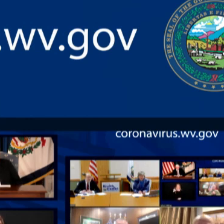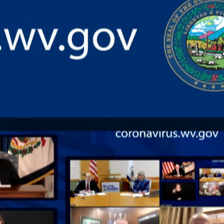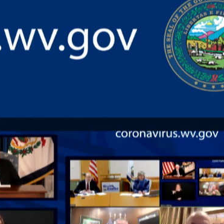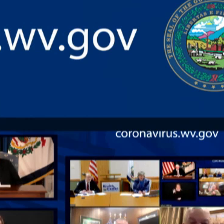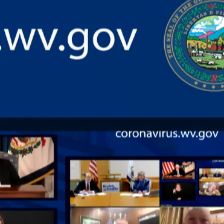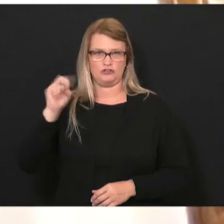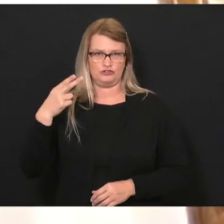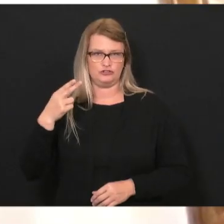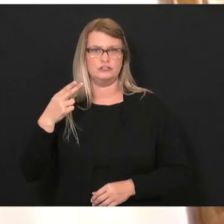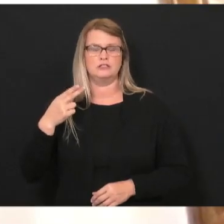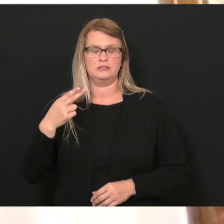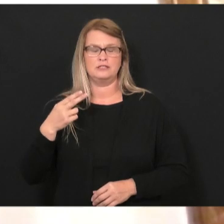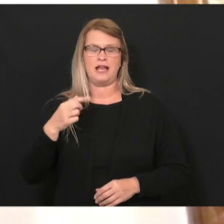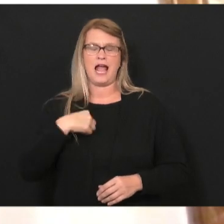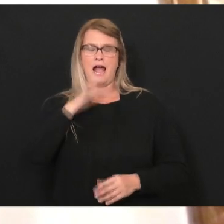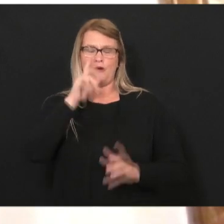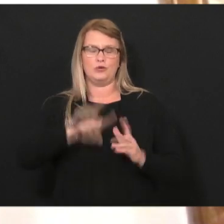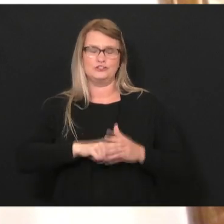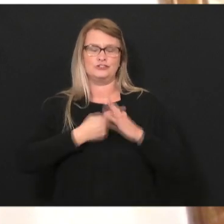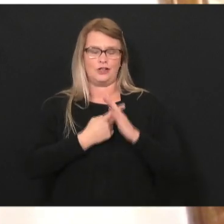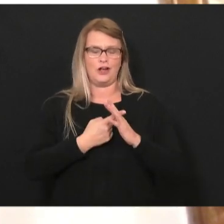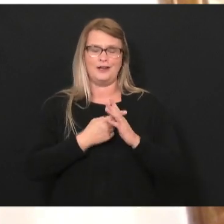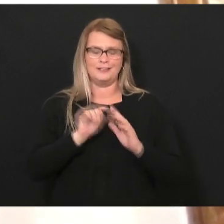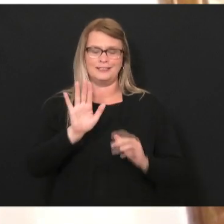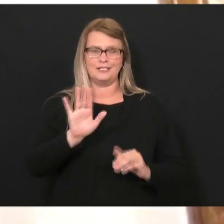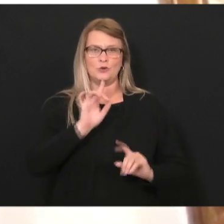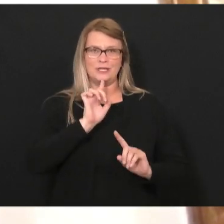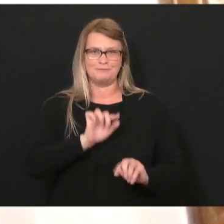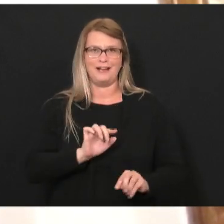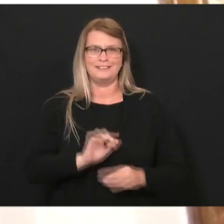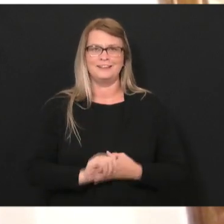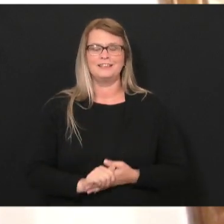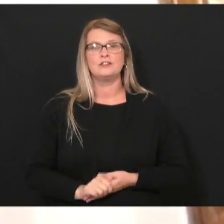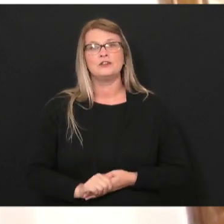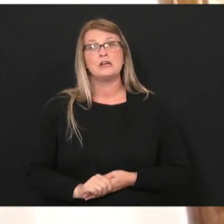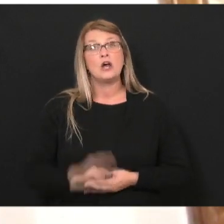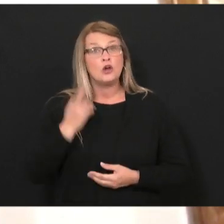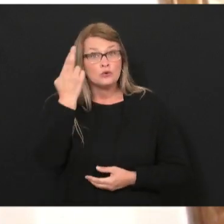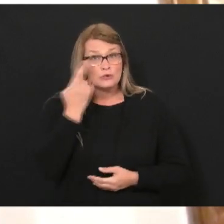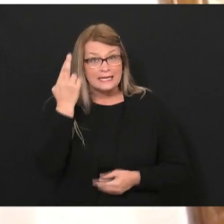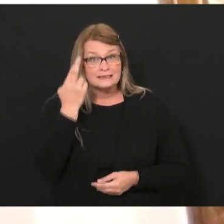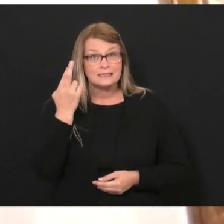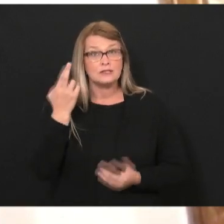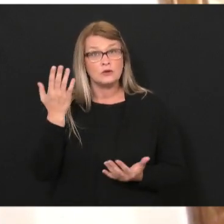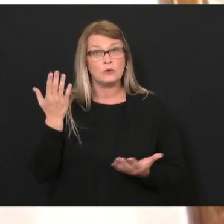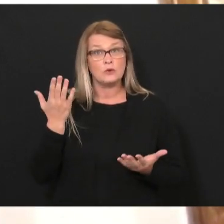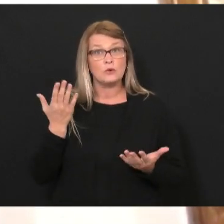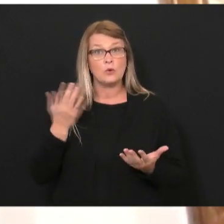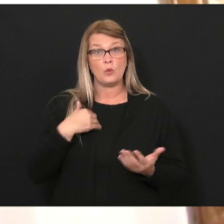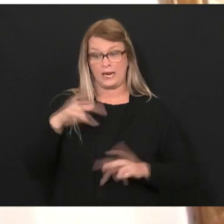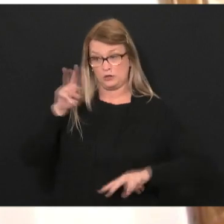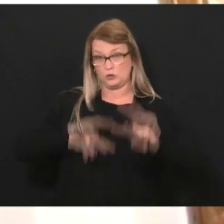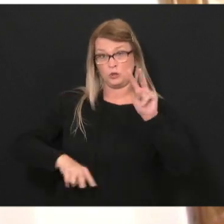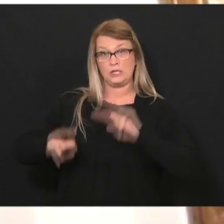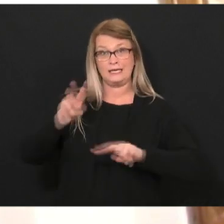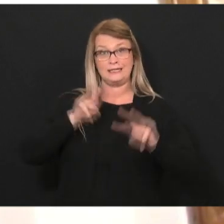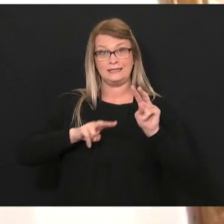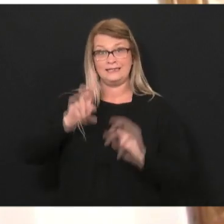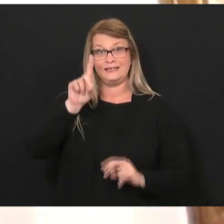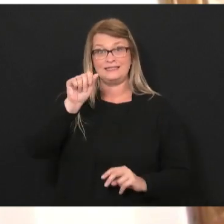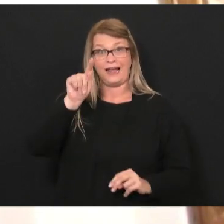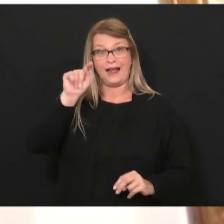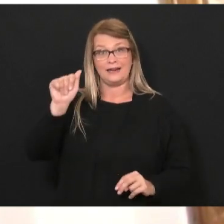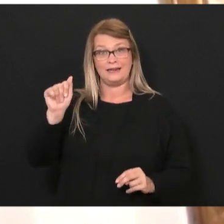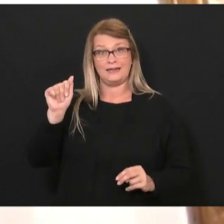and then I'll turn it over to Kathy and Bill. So the reason why we're looking at the data, Dave, the way that we